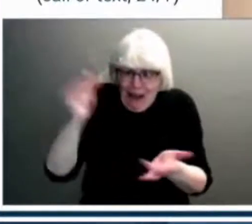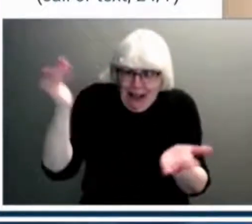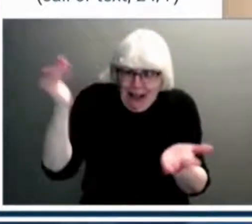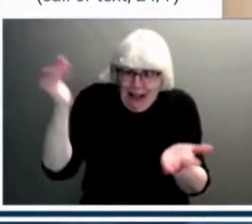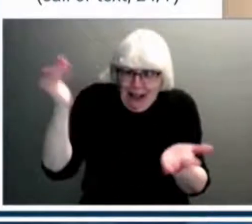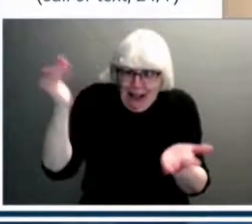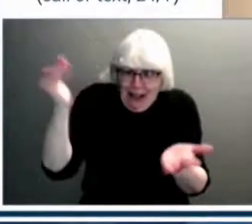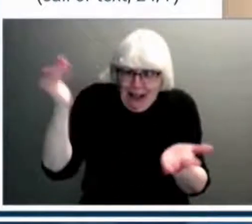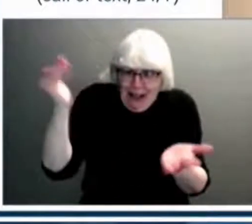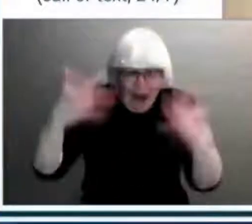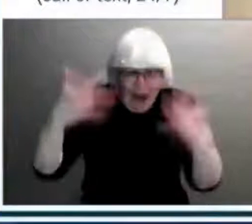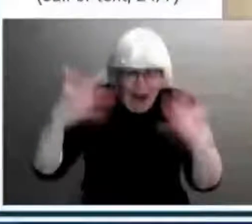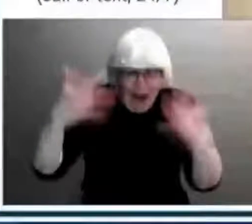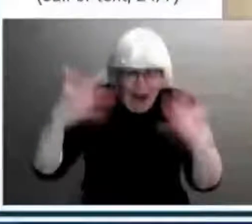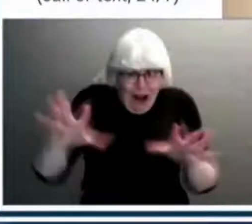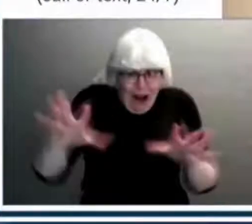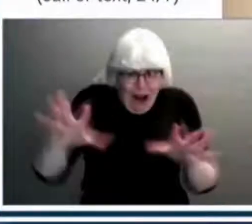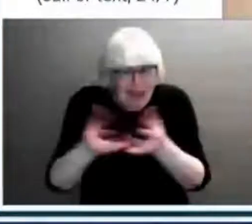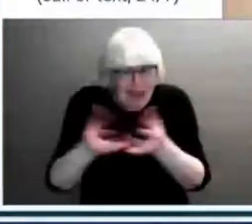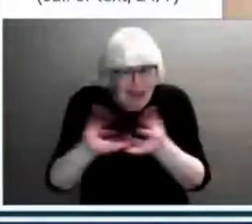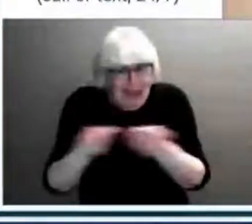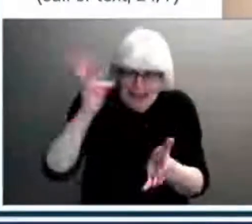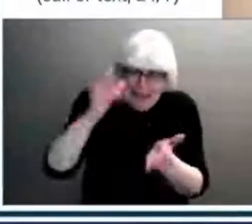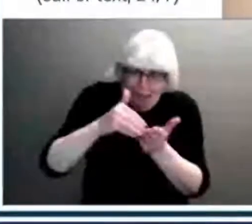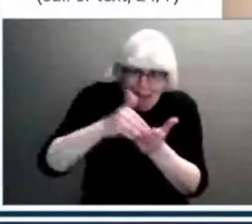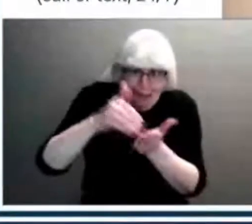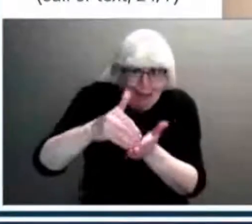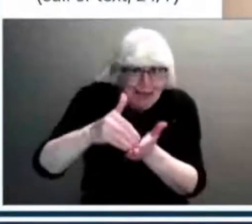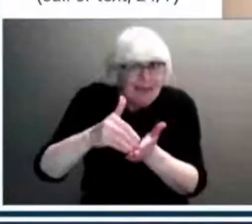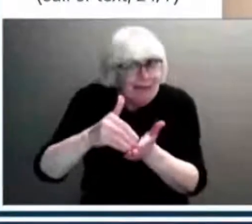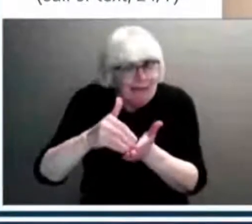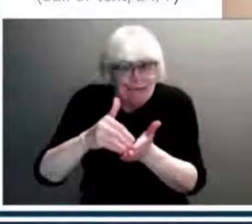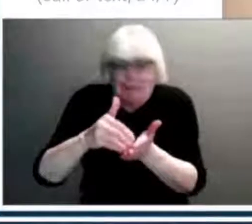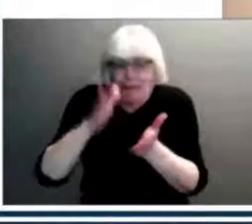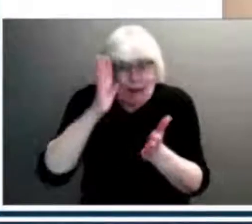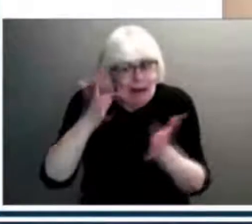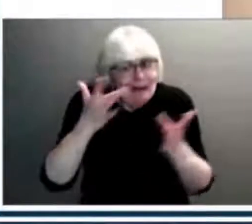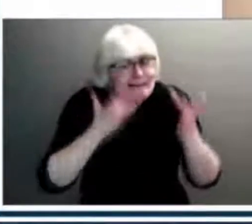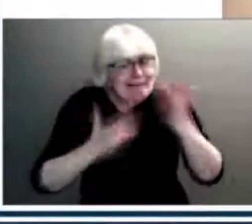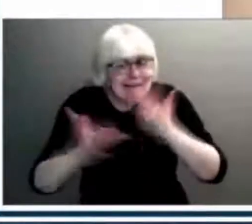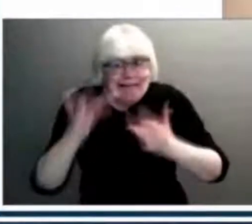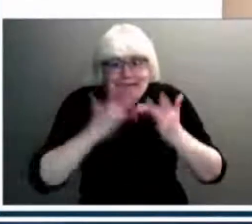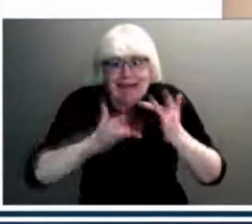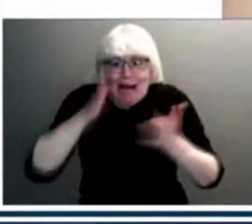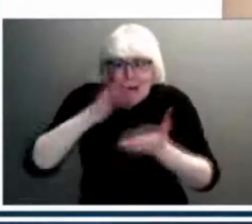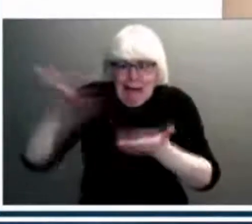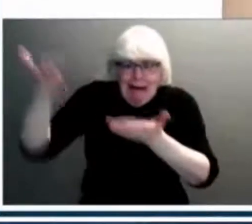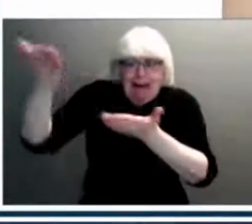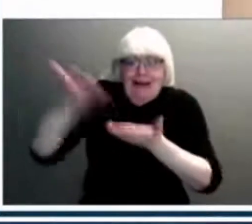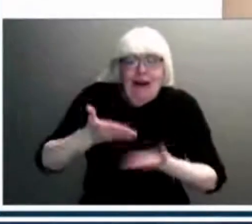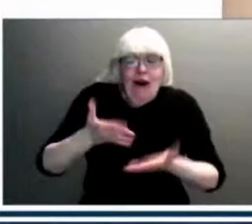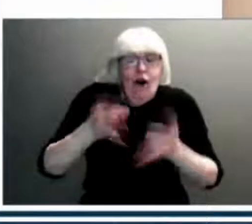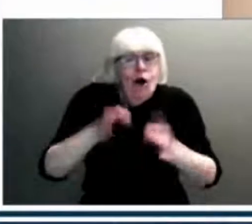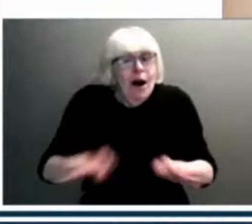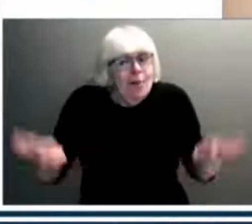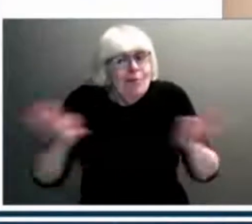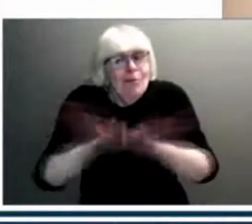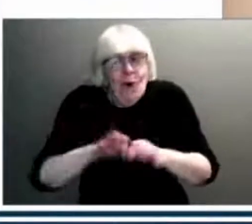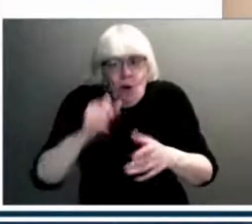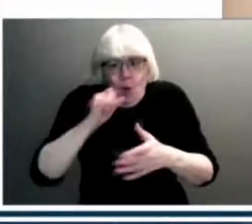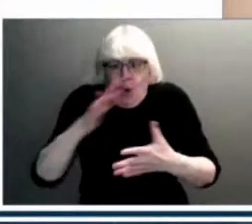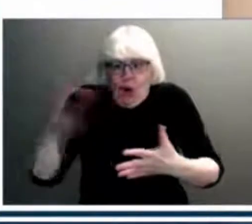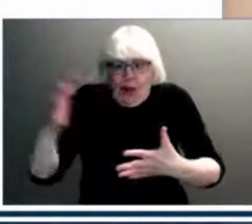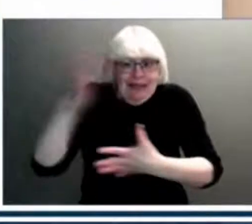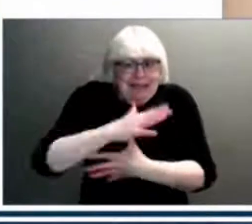far. So we will be maintaining our prioritized approach to testing for